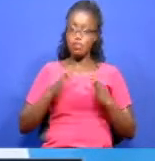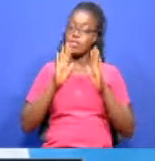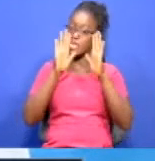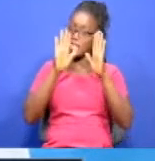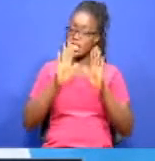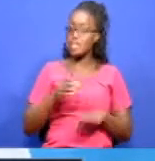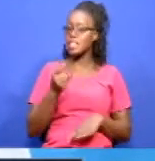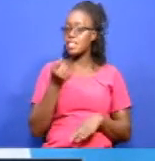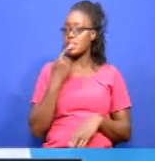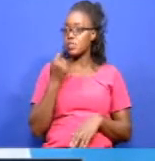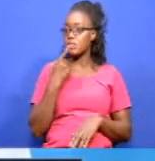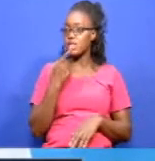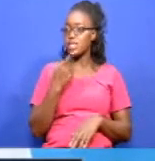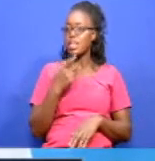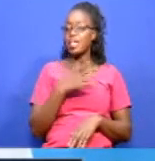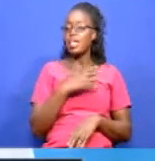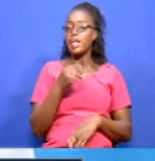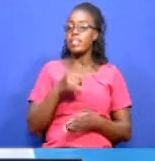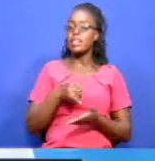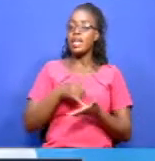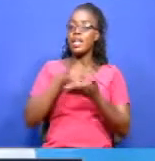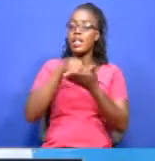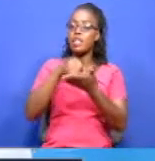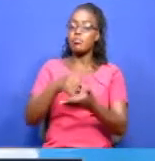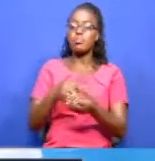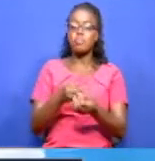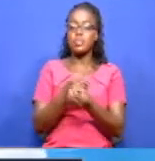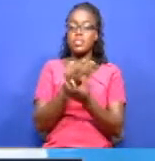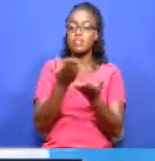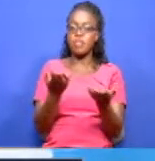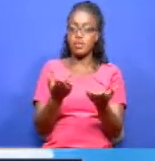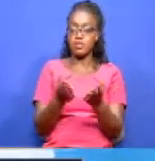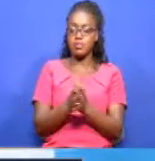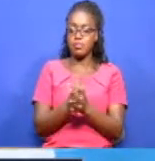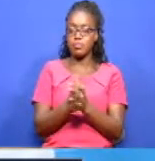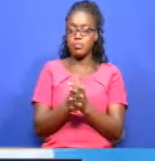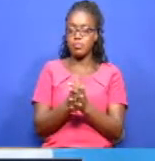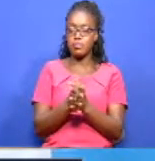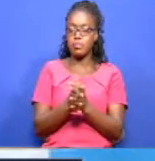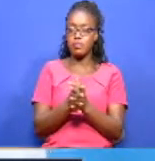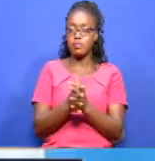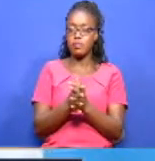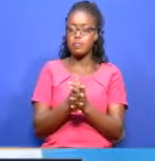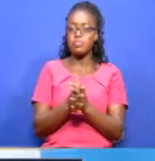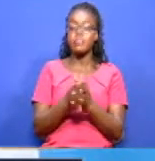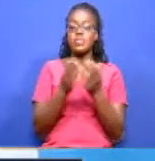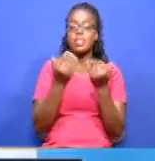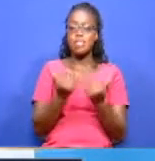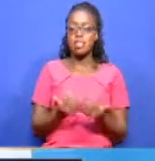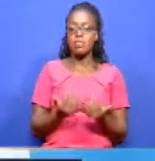treatments and interventions can be provided. Turning now to our